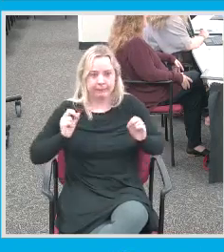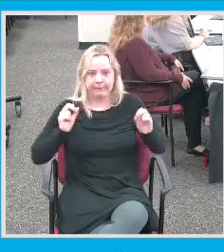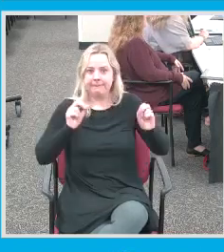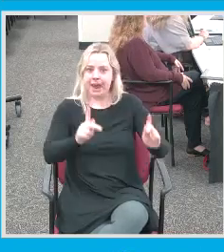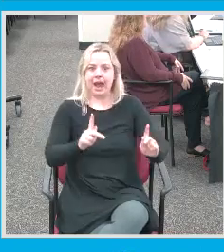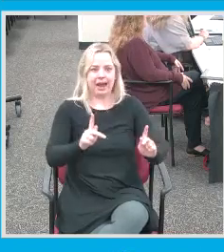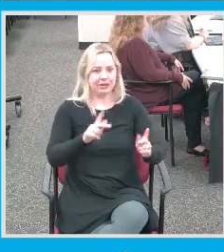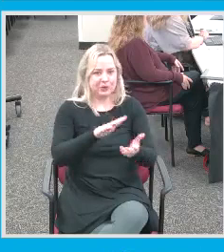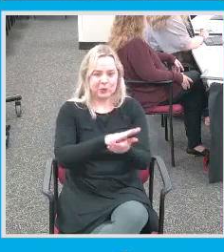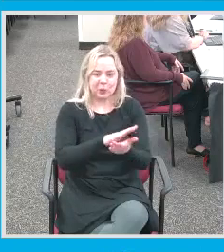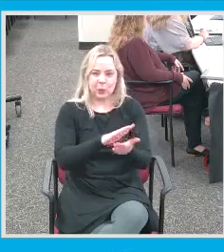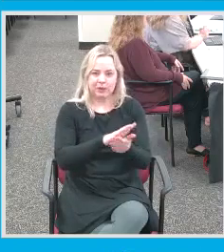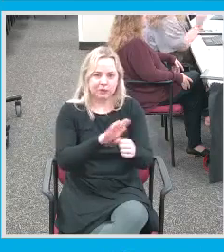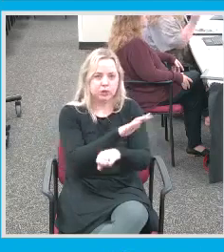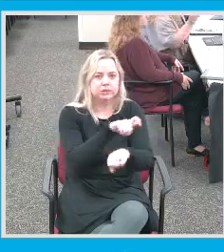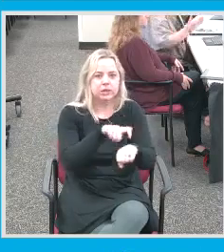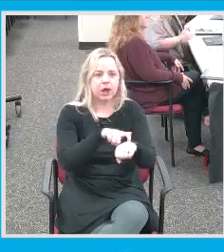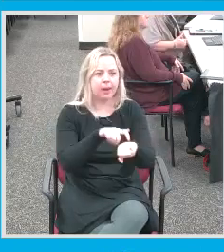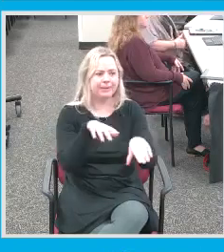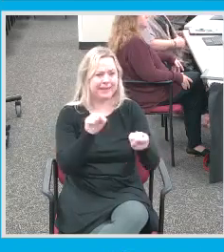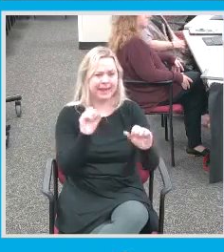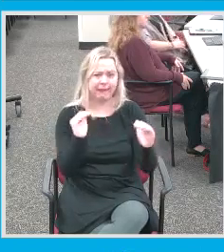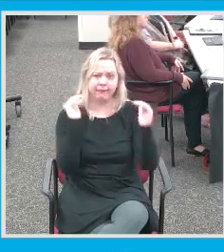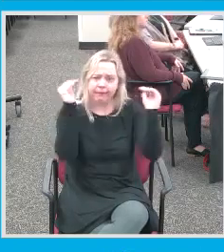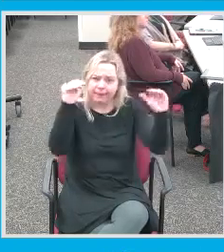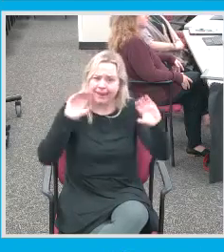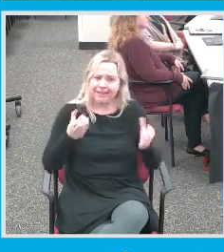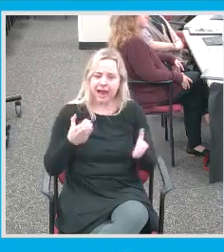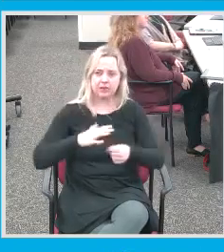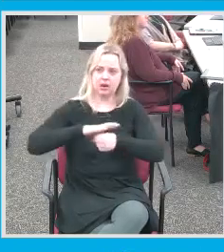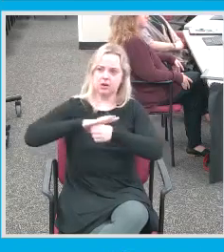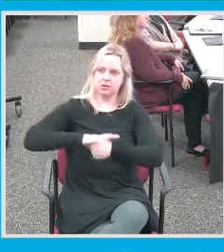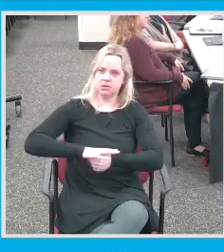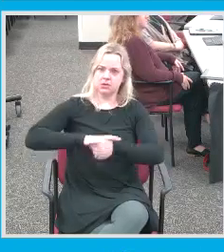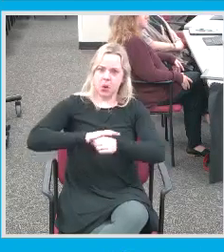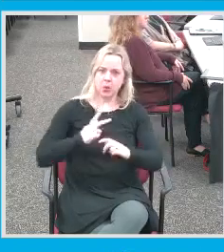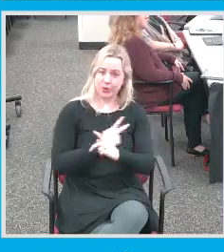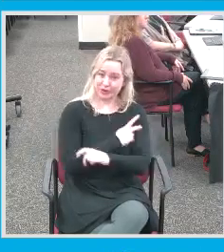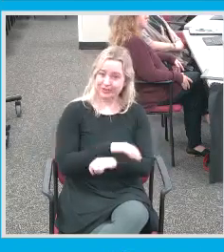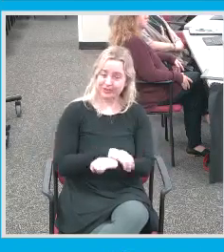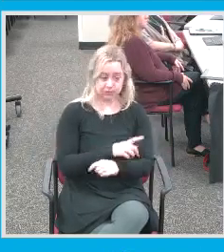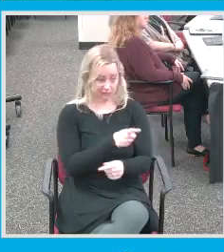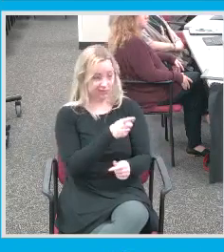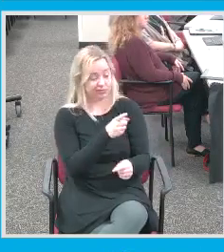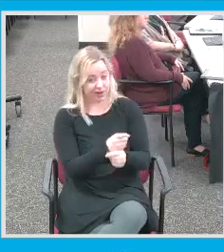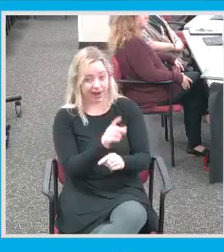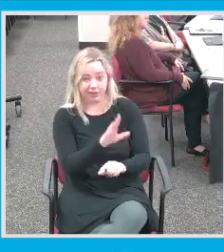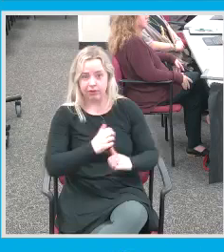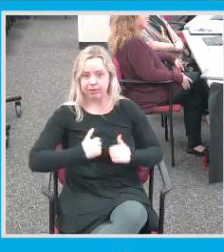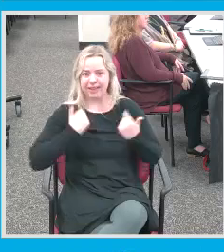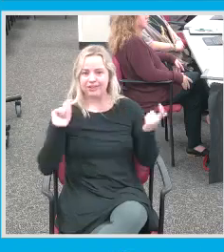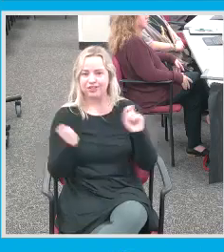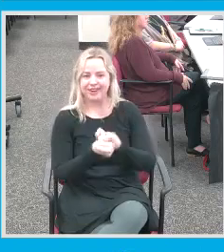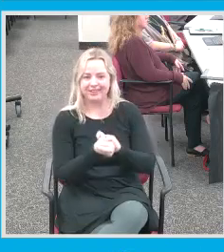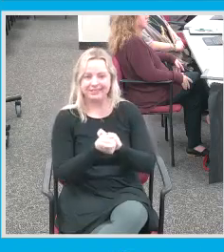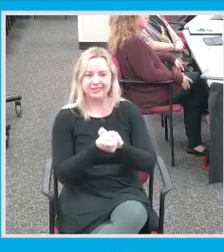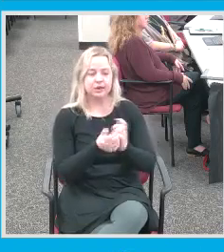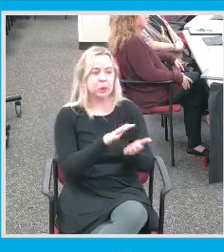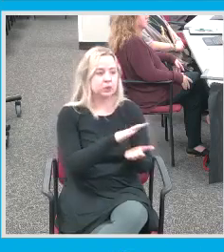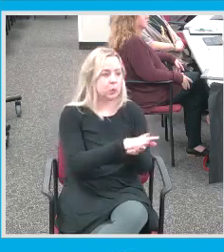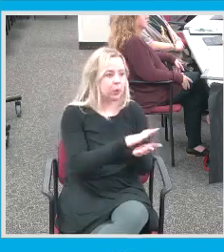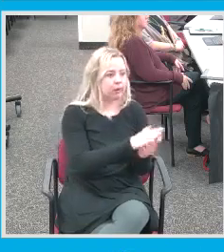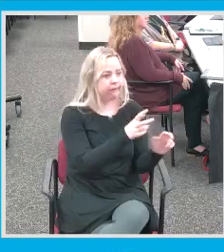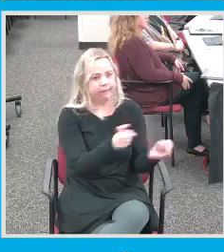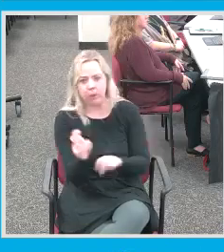and the pressure's higher. The pressure's higher, and things have changed for them, right? They going from home to school